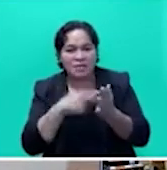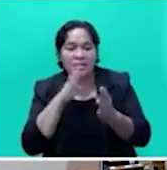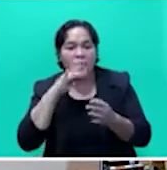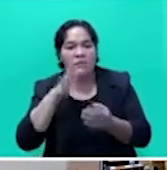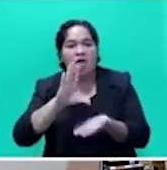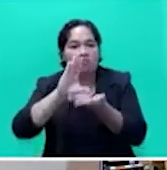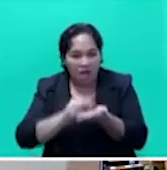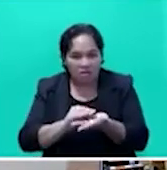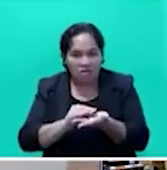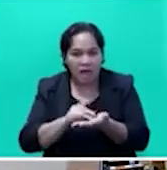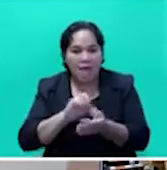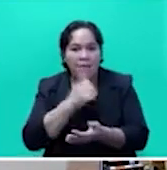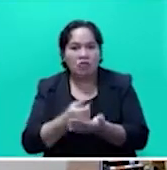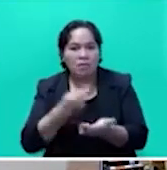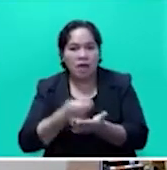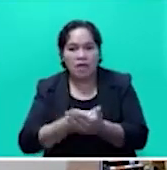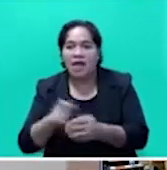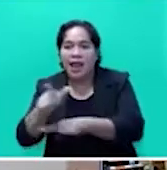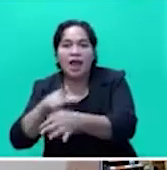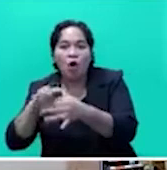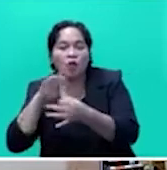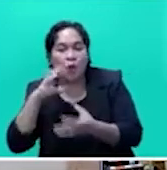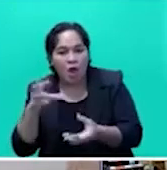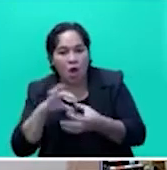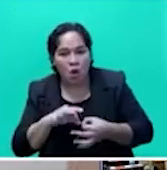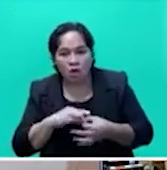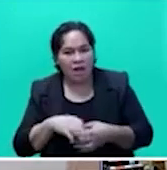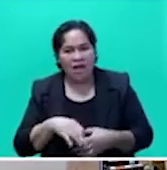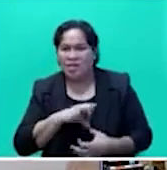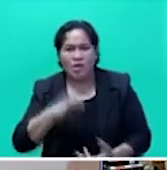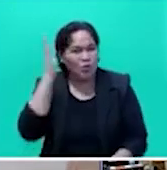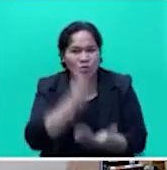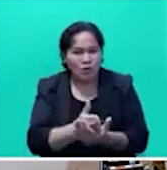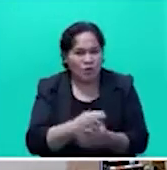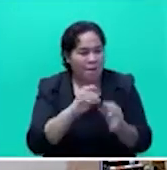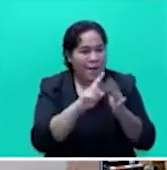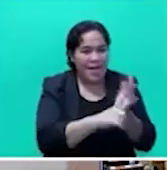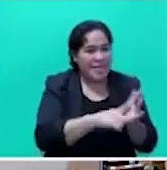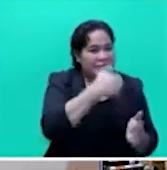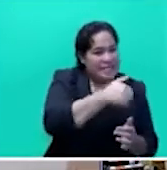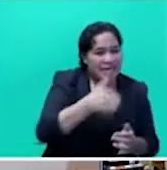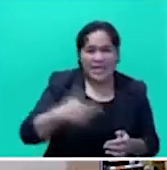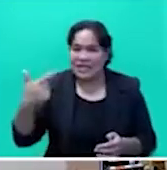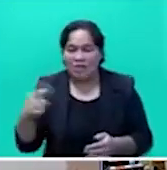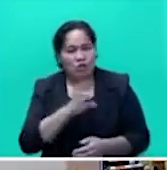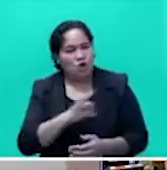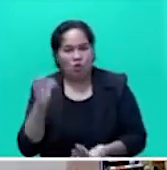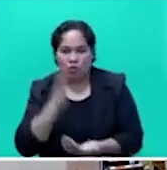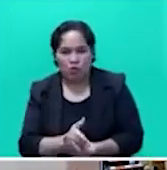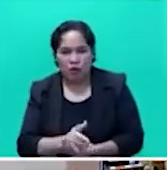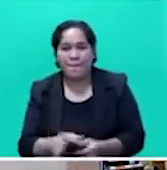reduction in the amount of money that landowners earn from the leases. Not true in Bill 16, not true in Bill 17. The